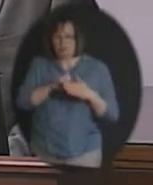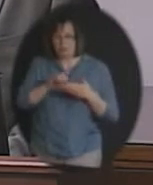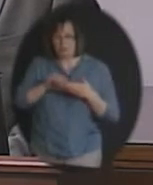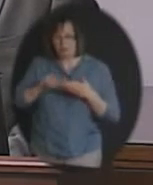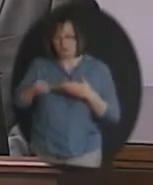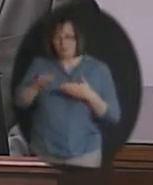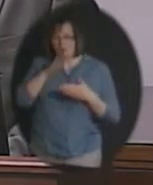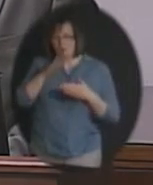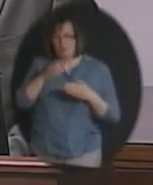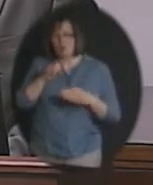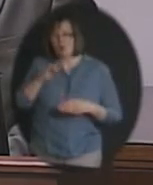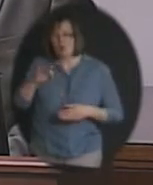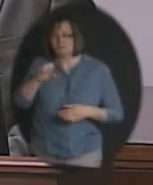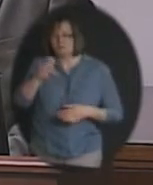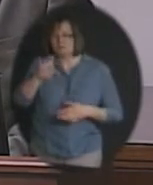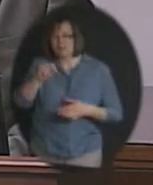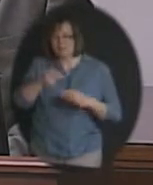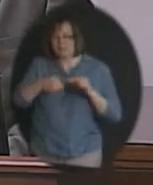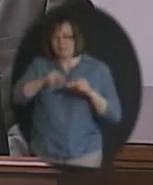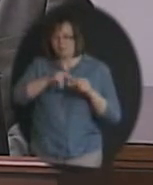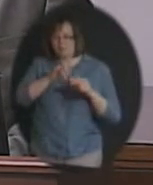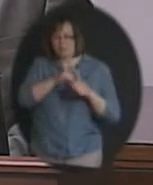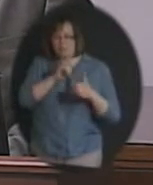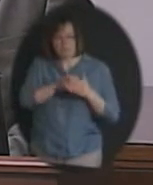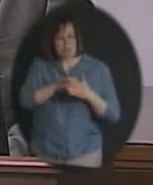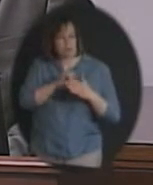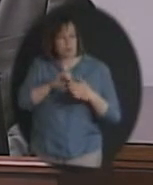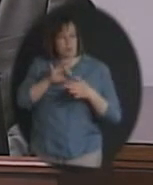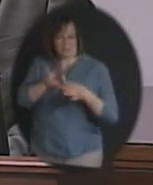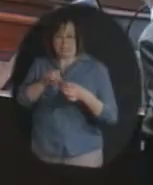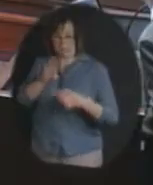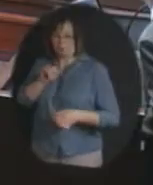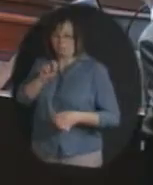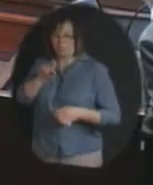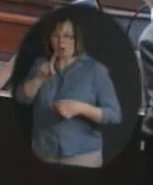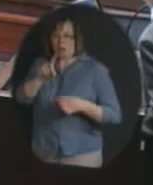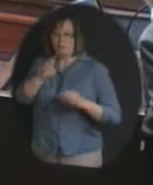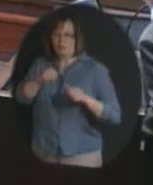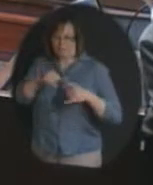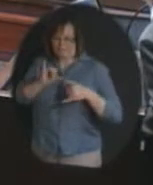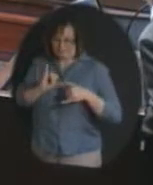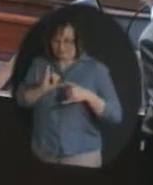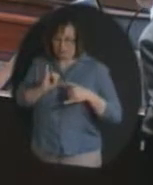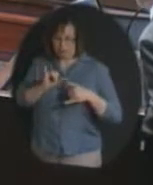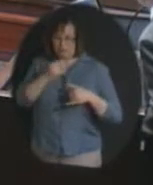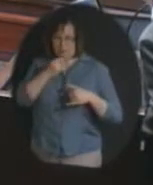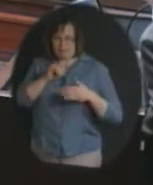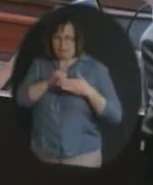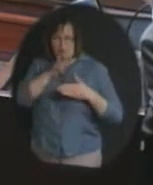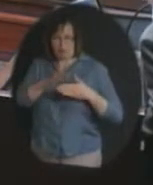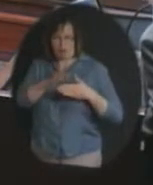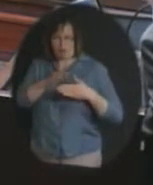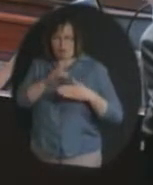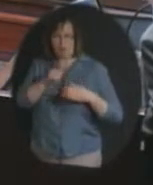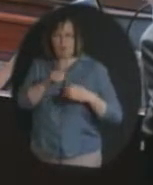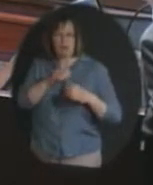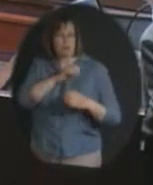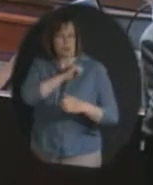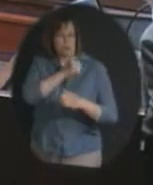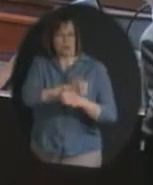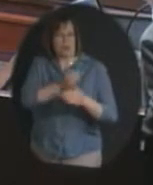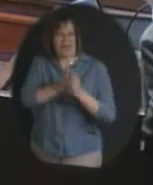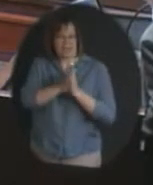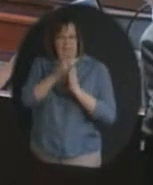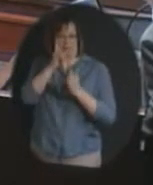and would more than offset the increase from this. So as it relates to the bond issue, we can still state, even though that we would be going for this authority and asking for